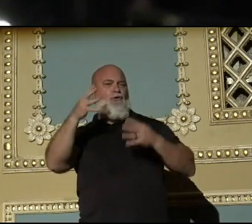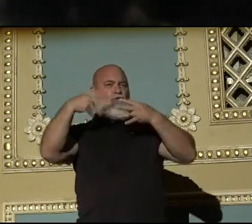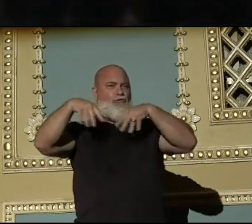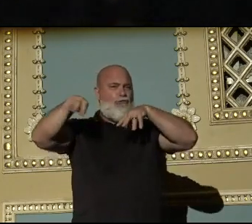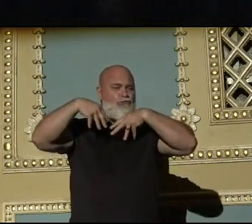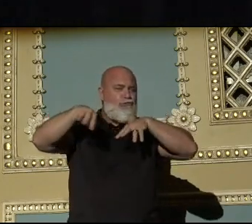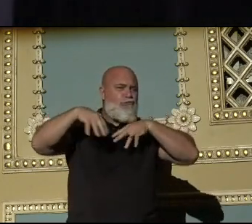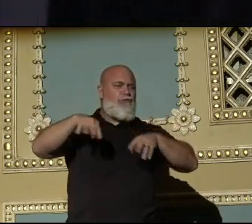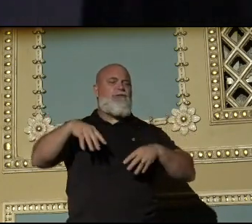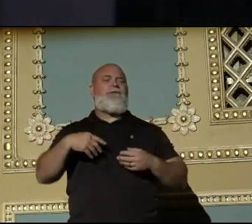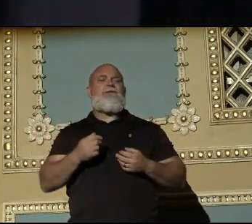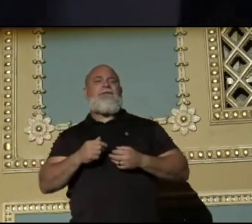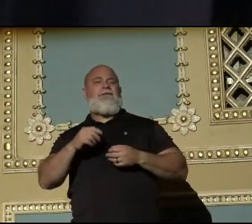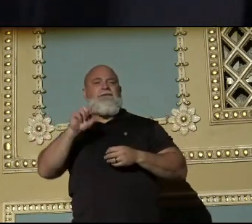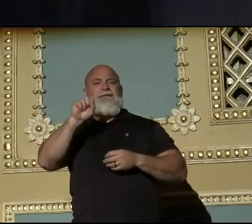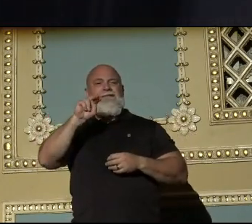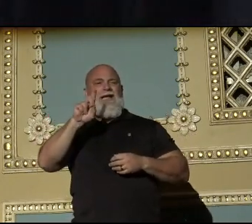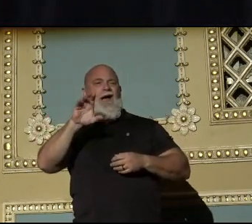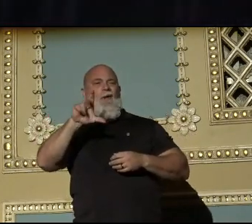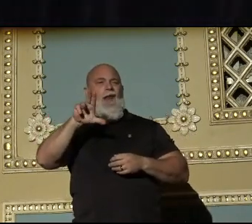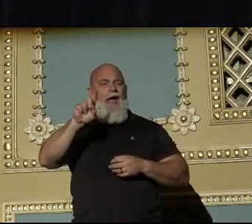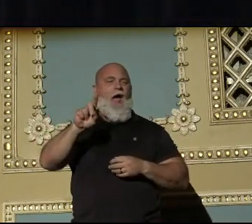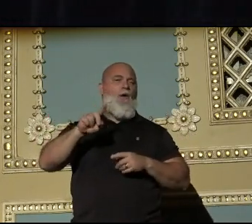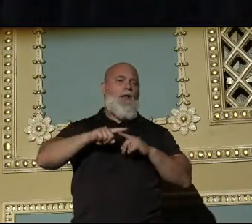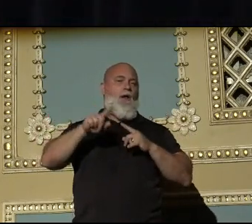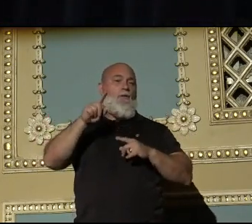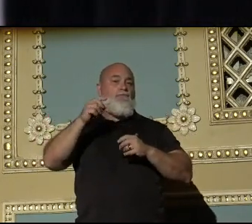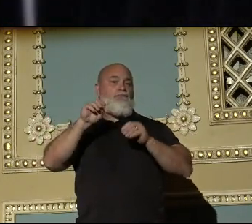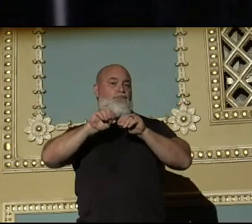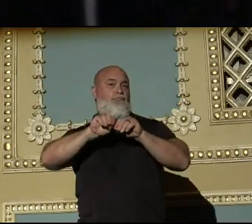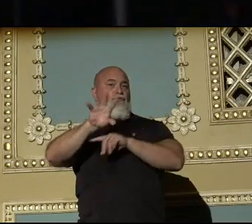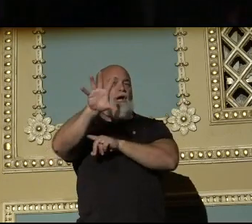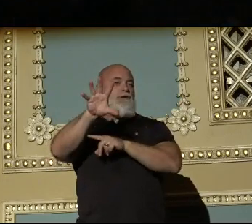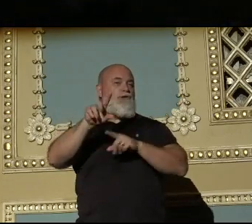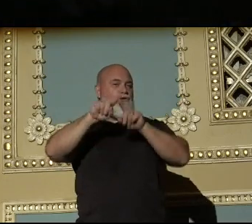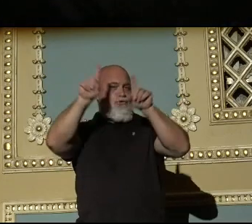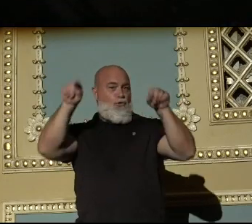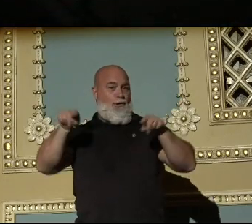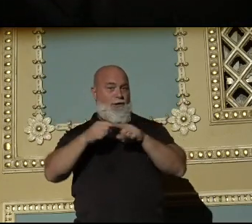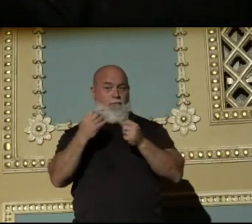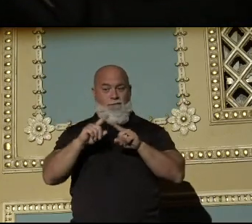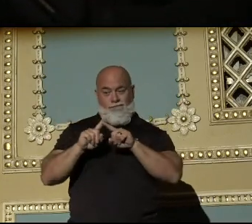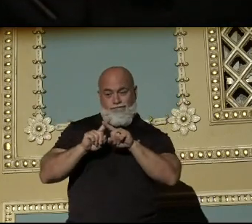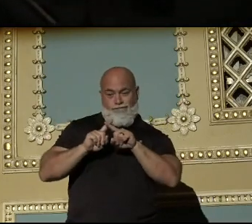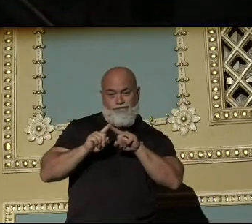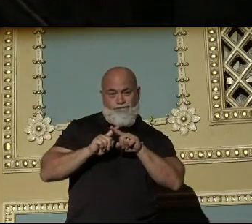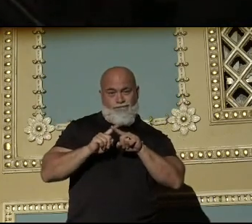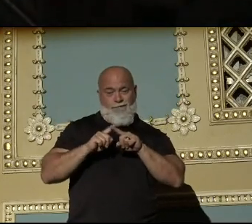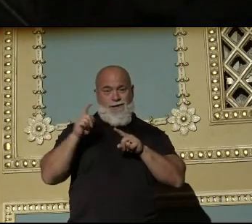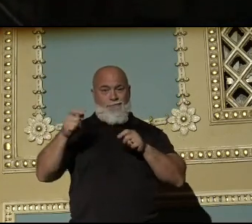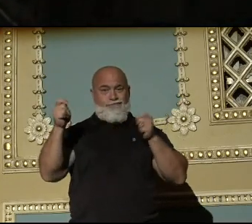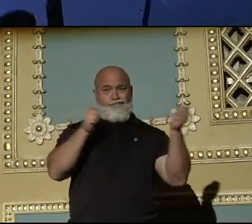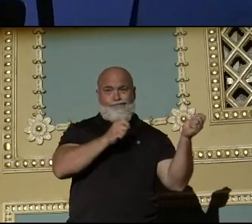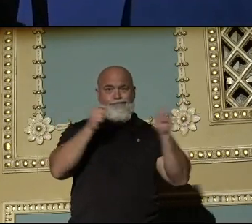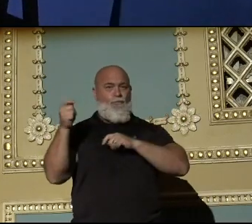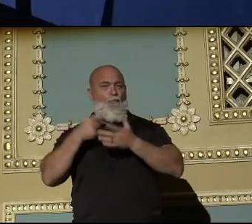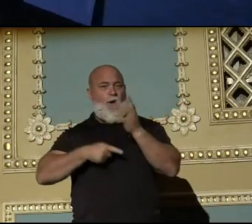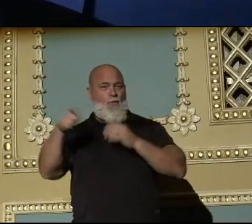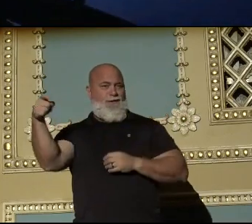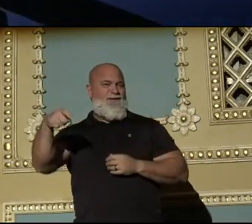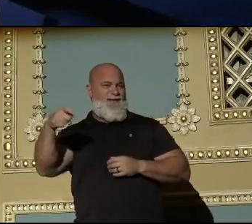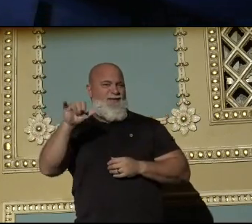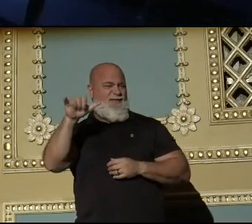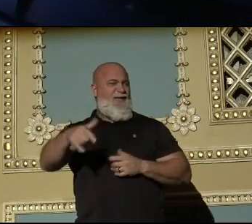pieces, sound clouds, and projection screens. Many of these items can be flown in or out as we need them. They all